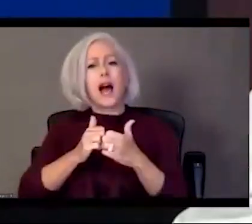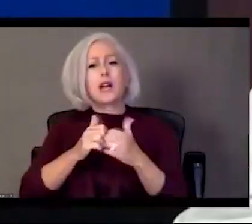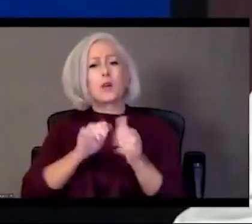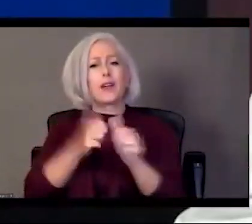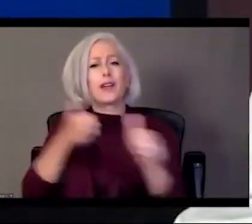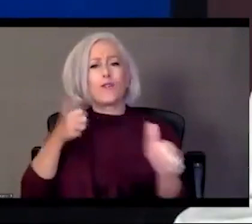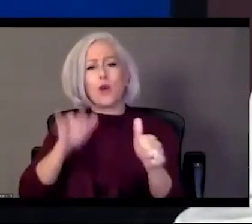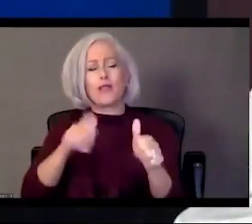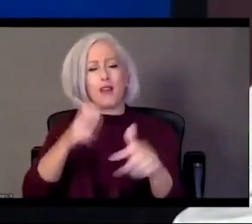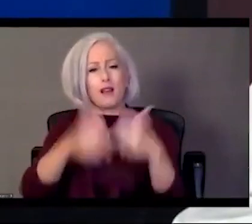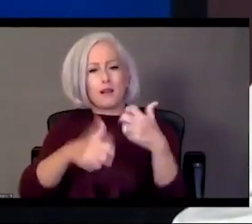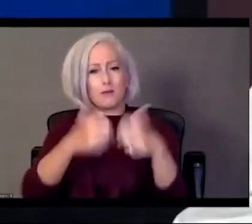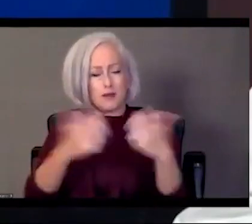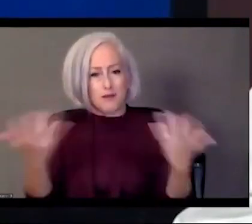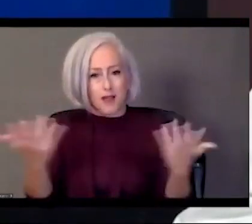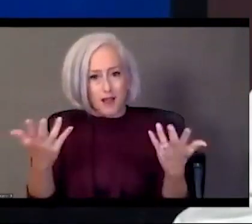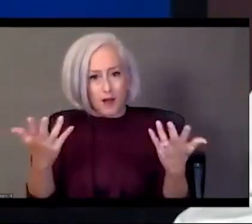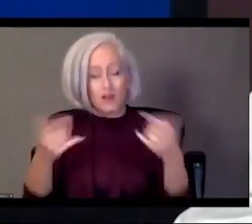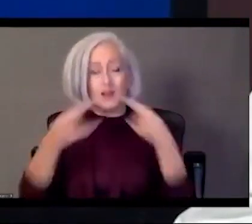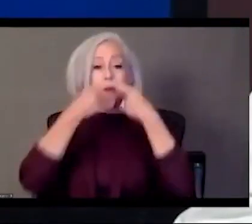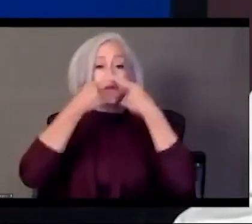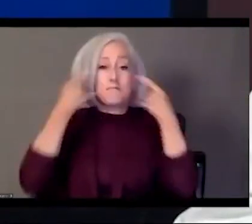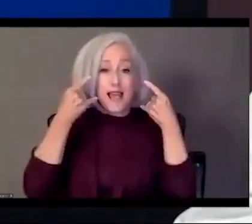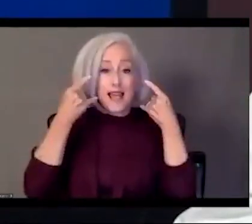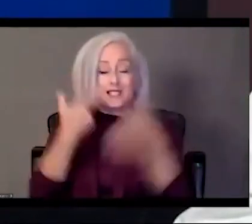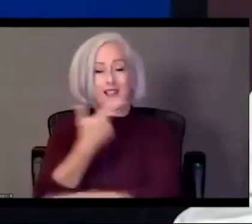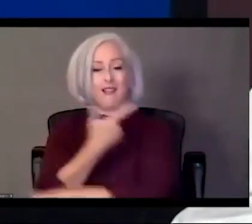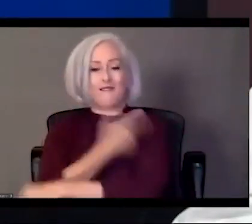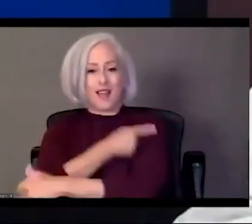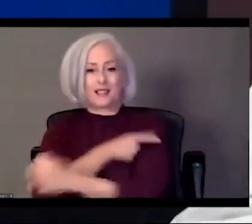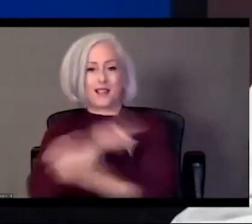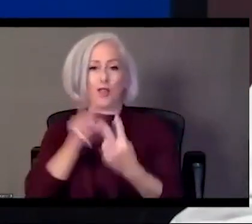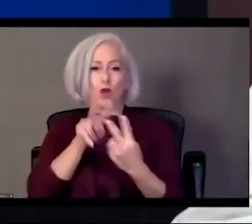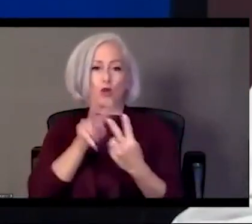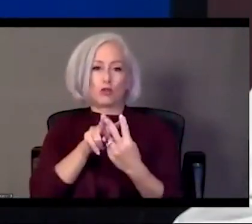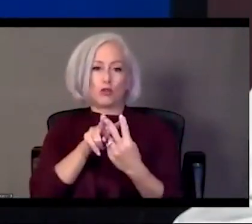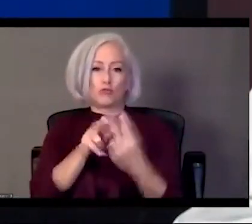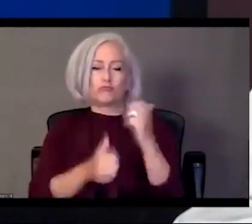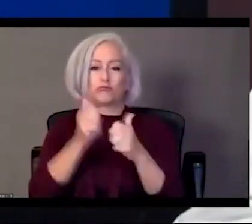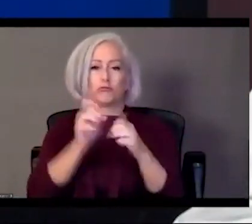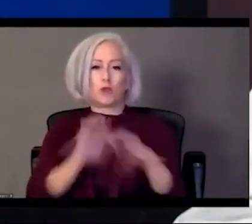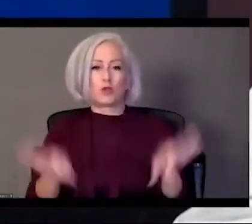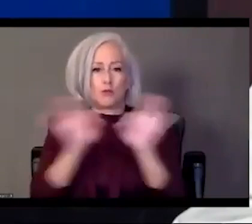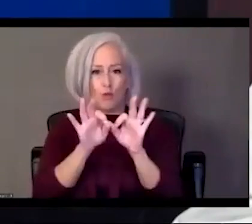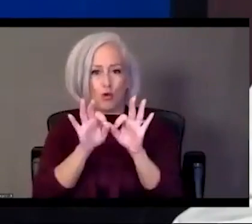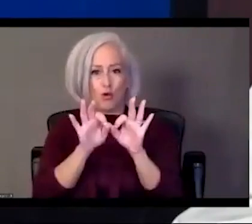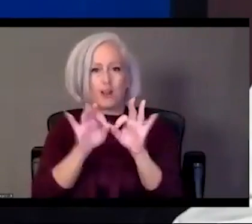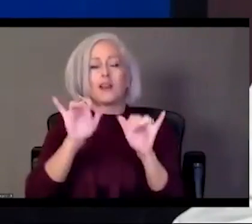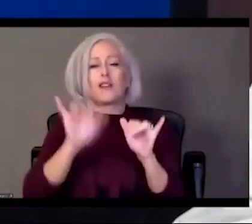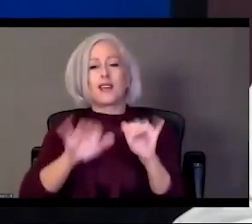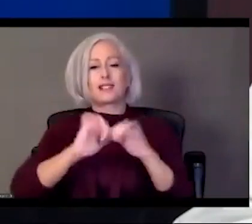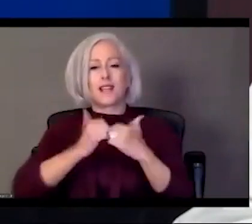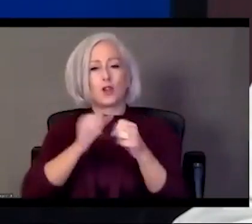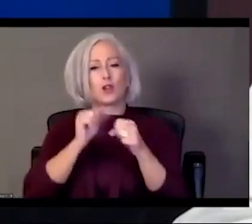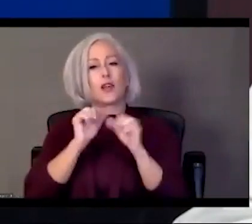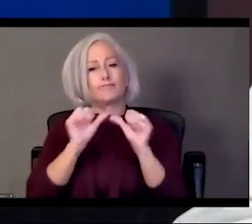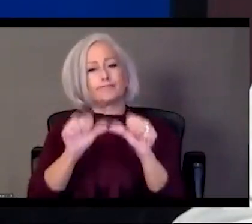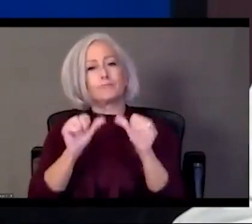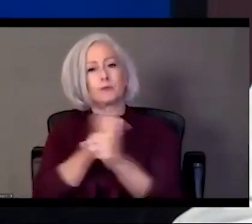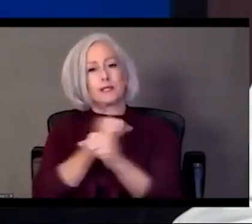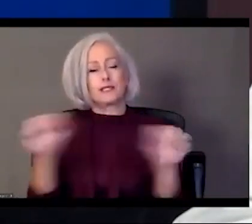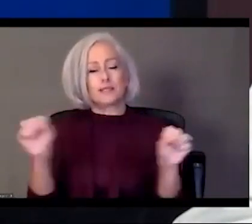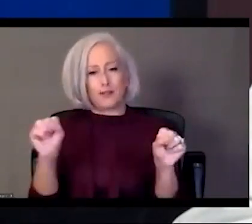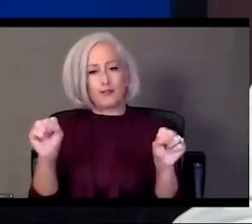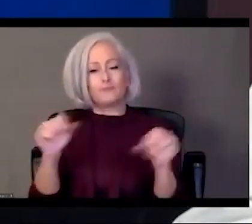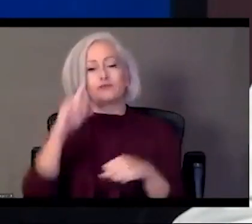do. You can mask and you can vaccinate. And we know those are the ways for us to go ahead and stay safe. I think that this is really important with